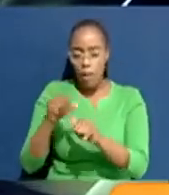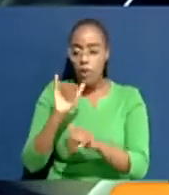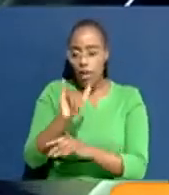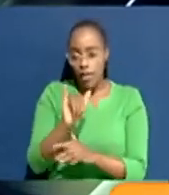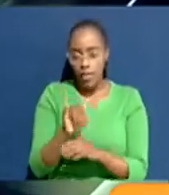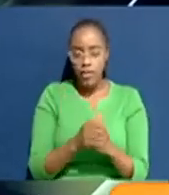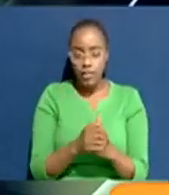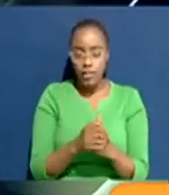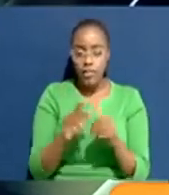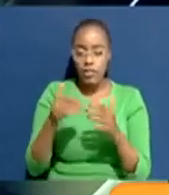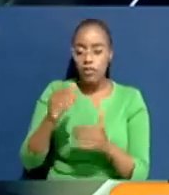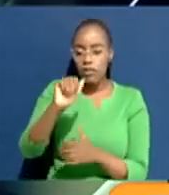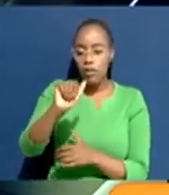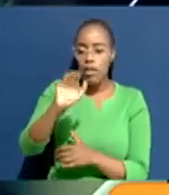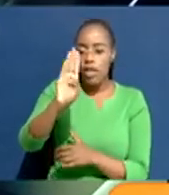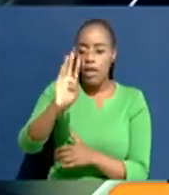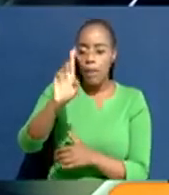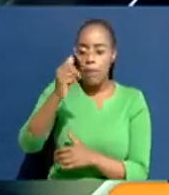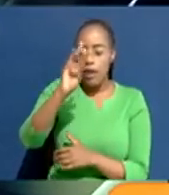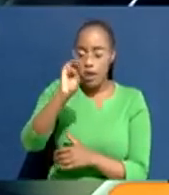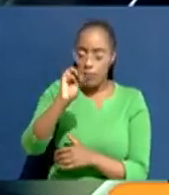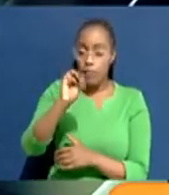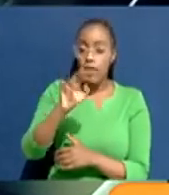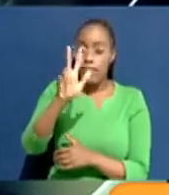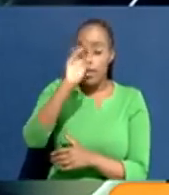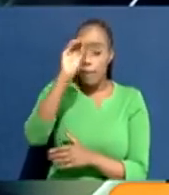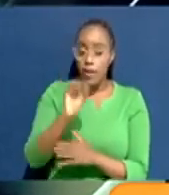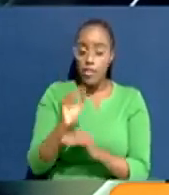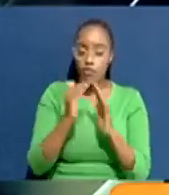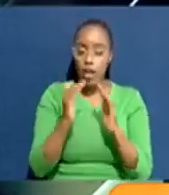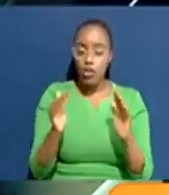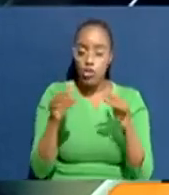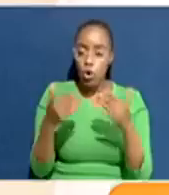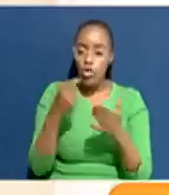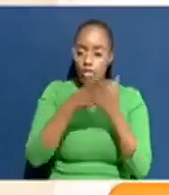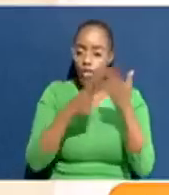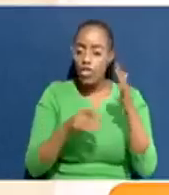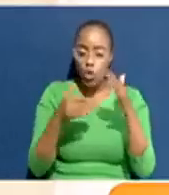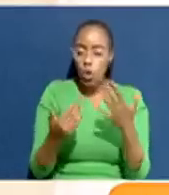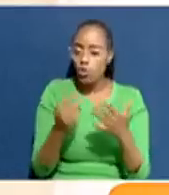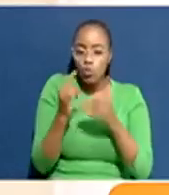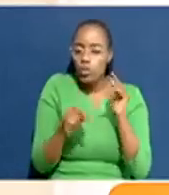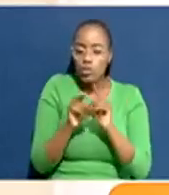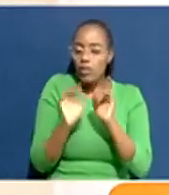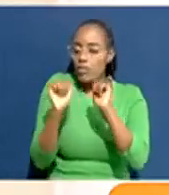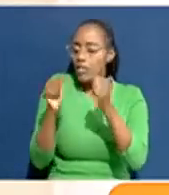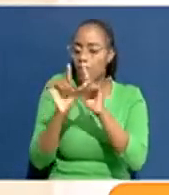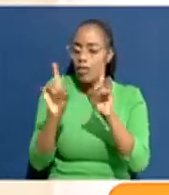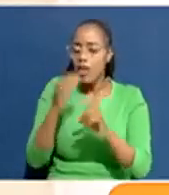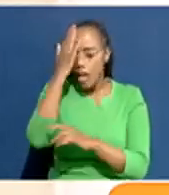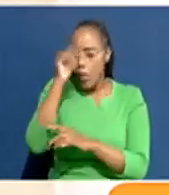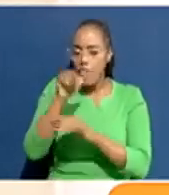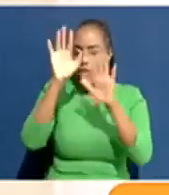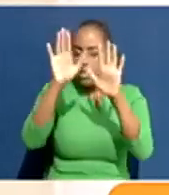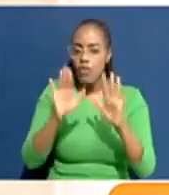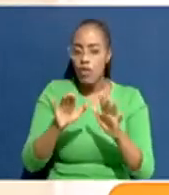that. Abraham, 3%. Is it a house? Is it a tax? Is it a levy? Is it a savings? And why does it